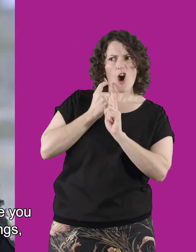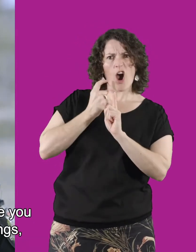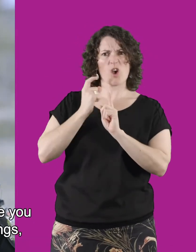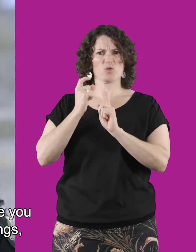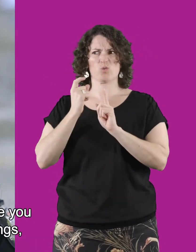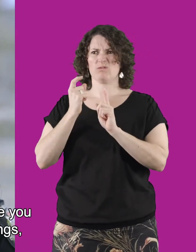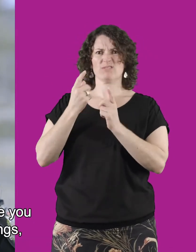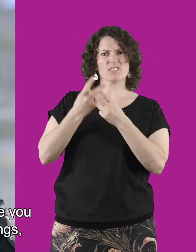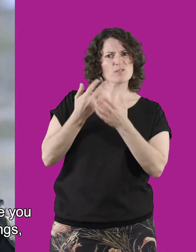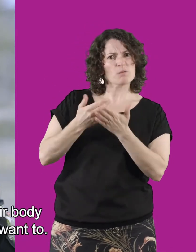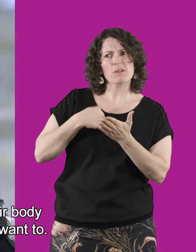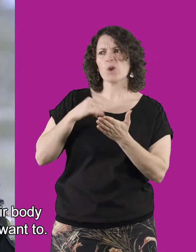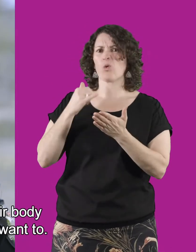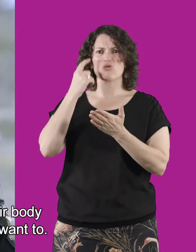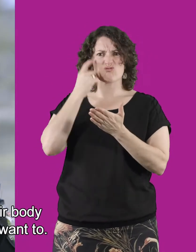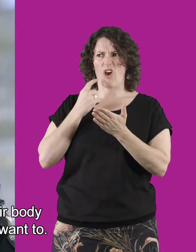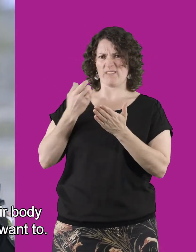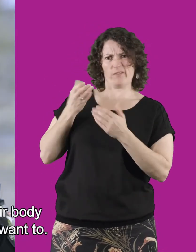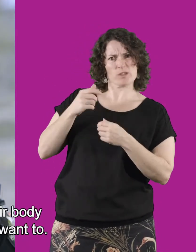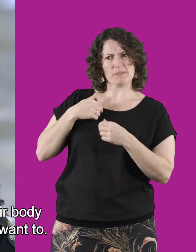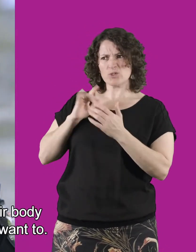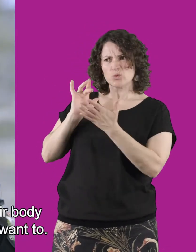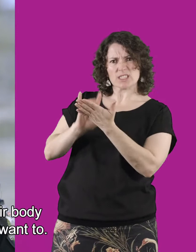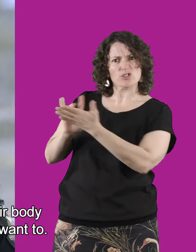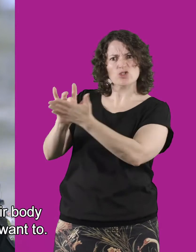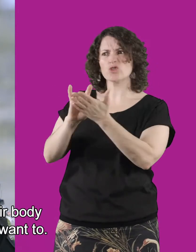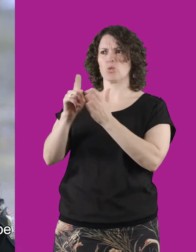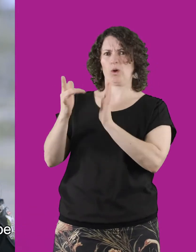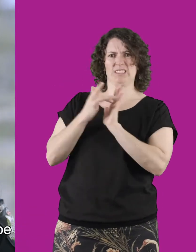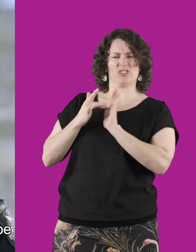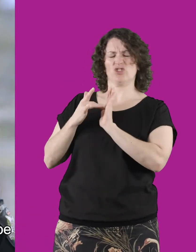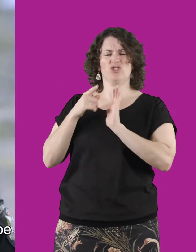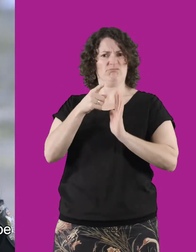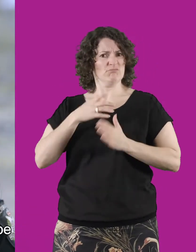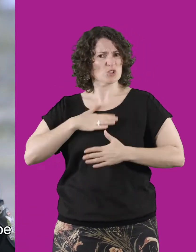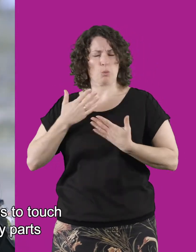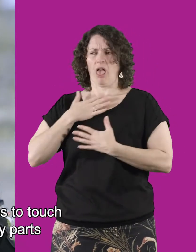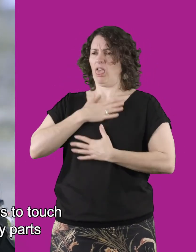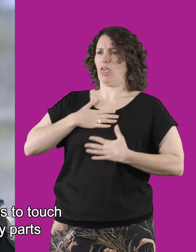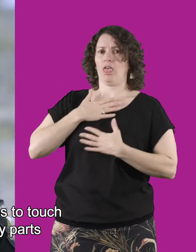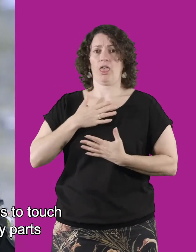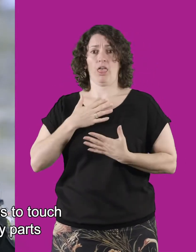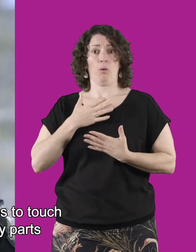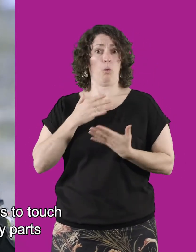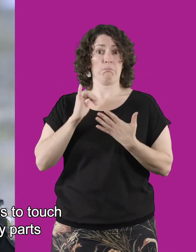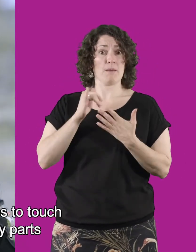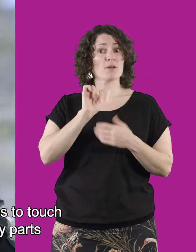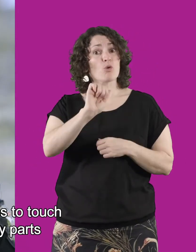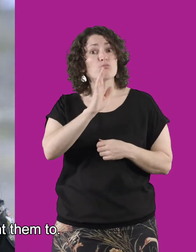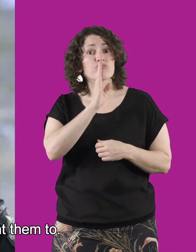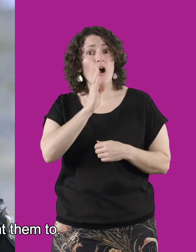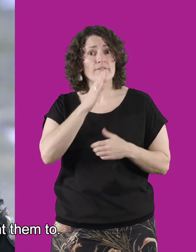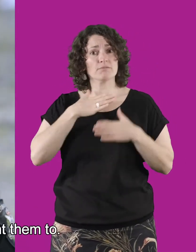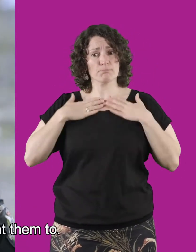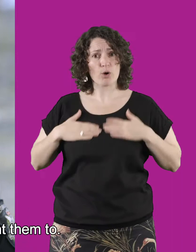tries to make you do sexual things like touching their body when you do not want to. It can also be where someone tries to touch your private body